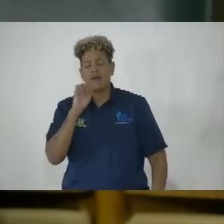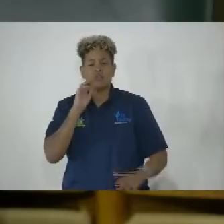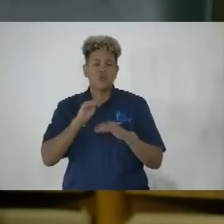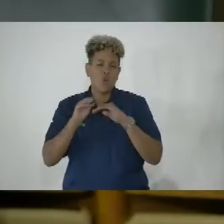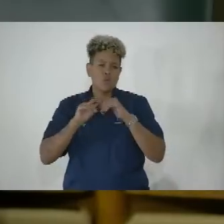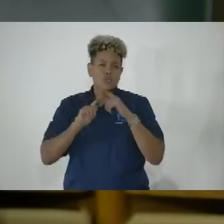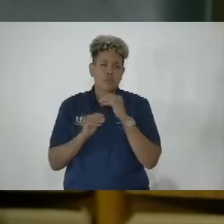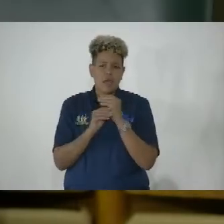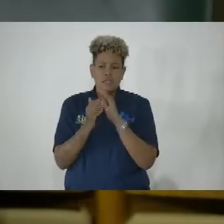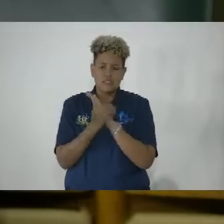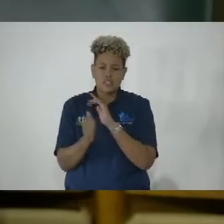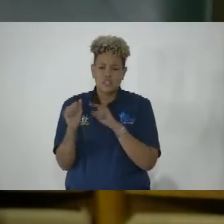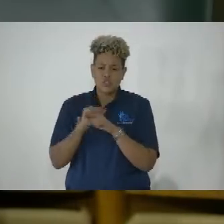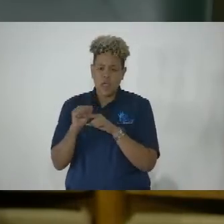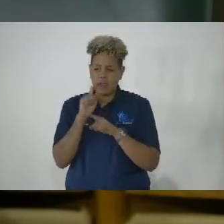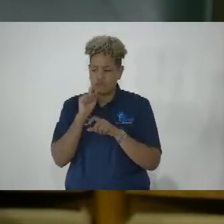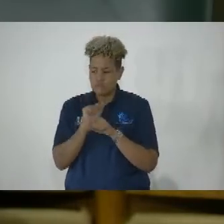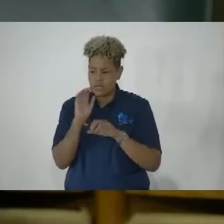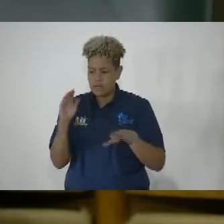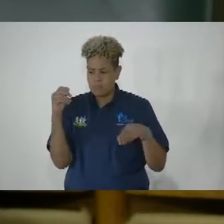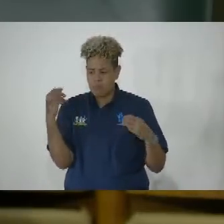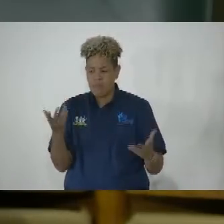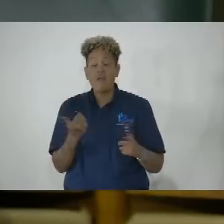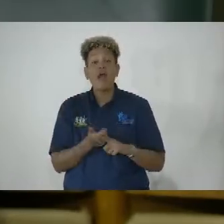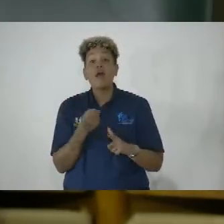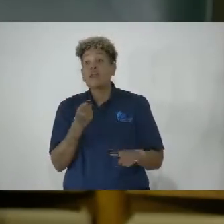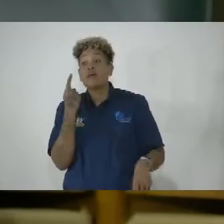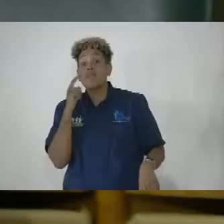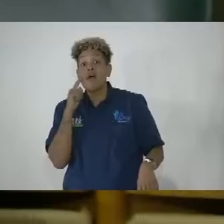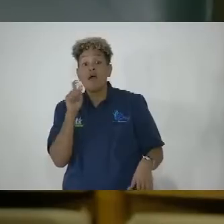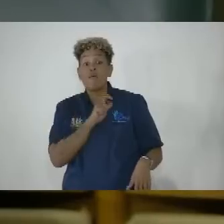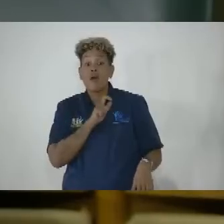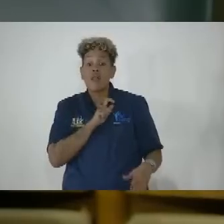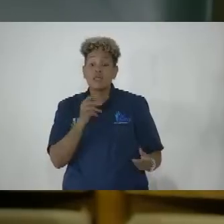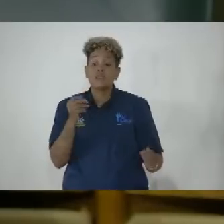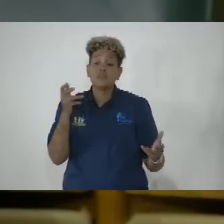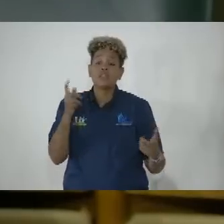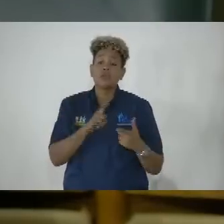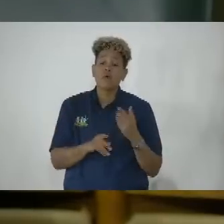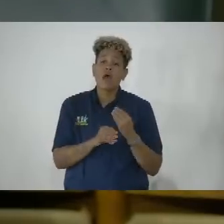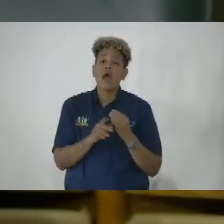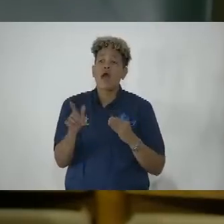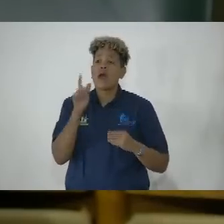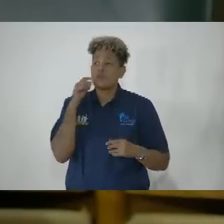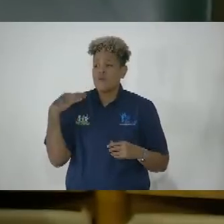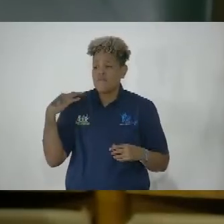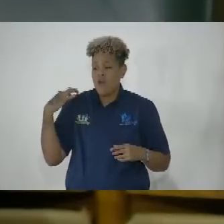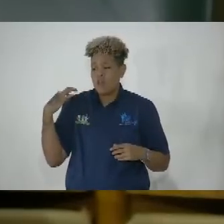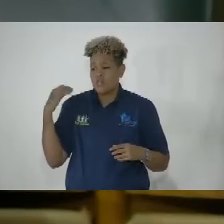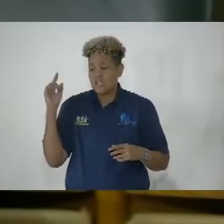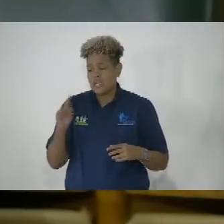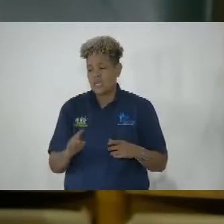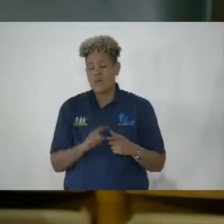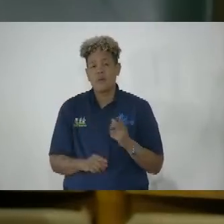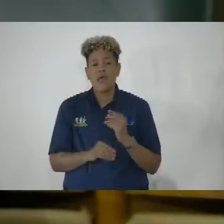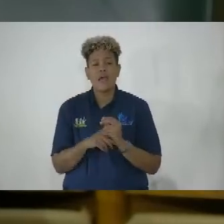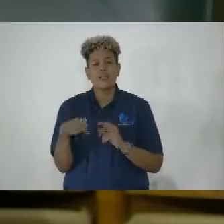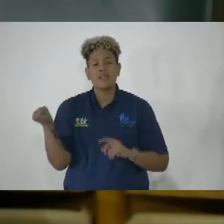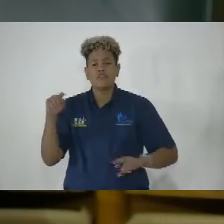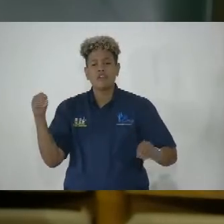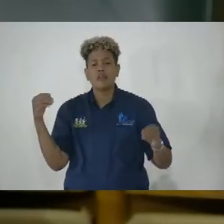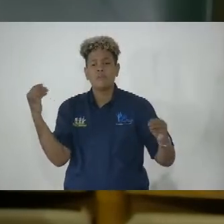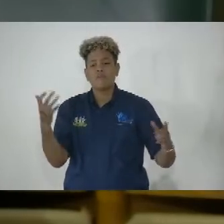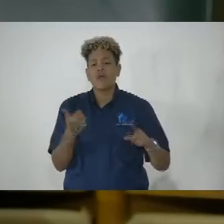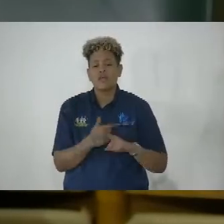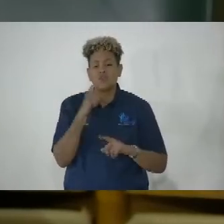and skills training have been provided to police and to volunteers, and they have also been provided